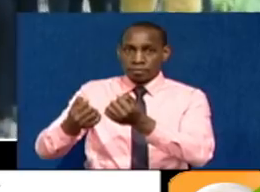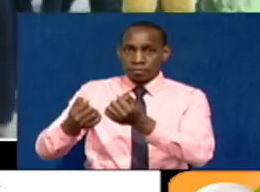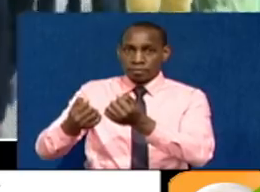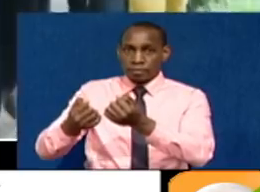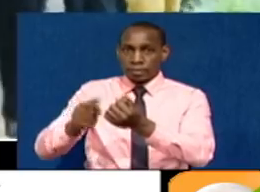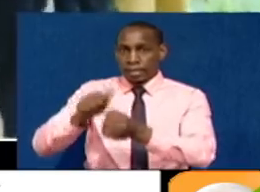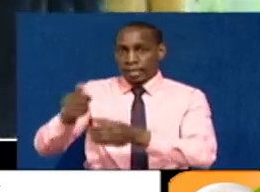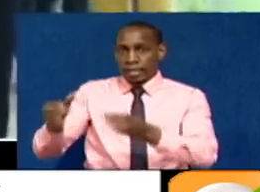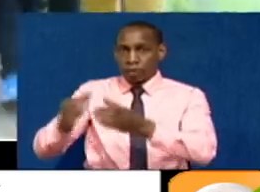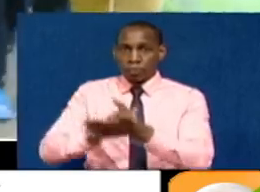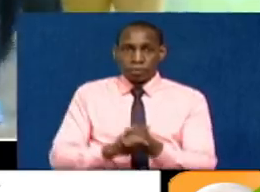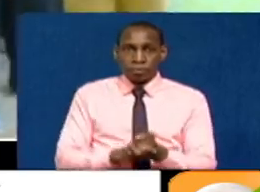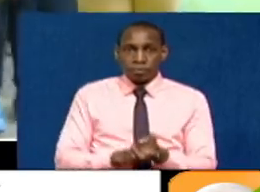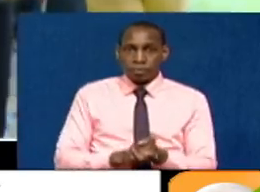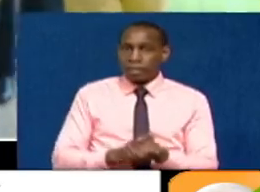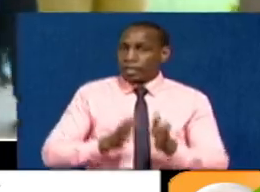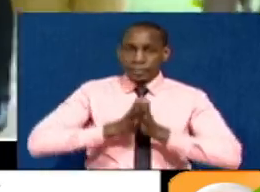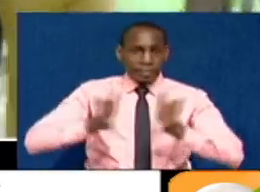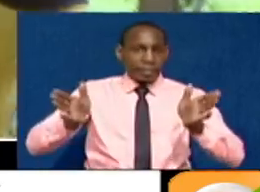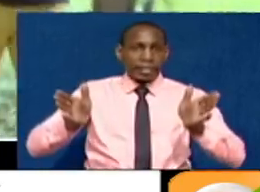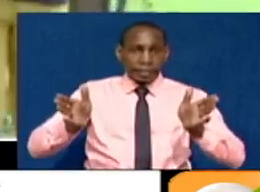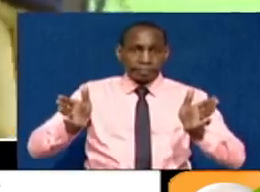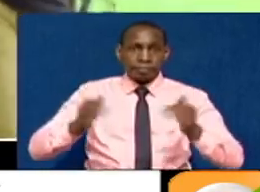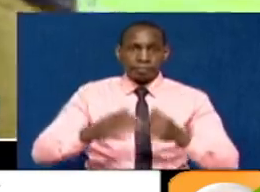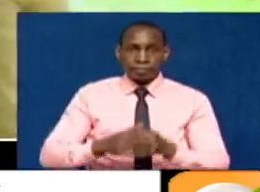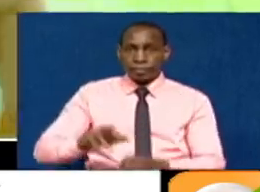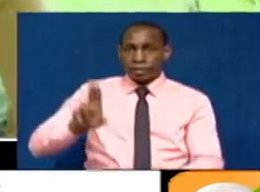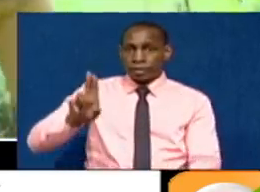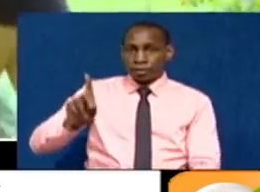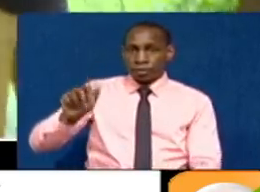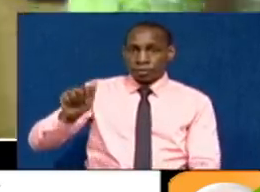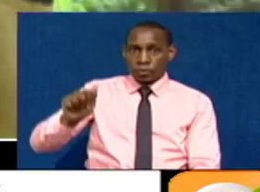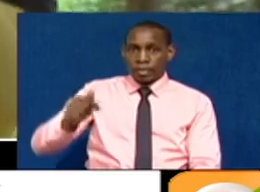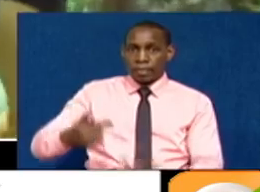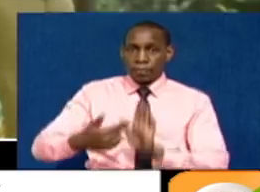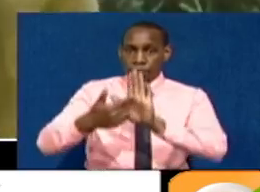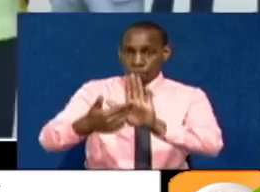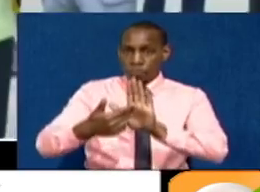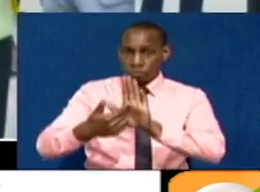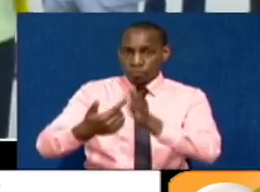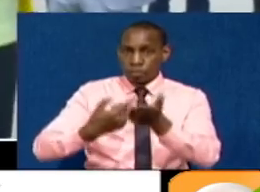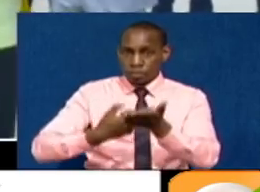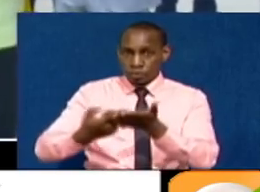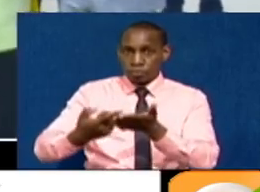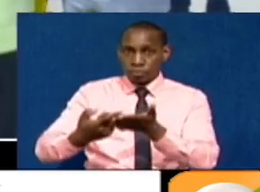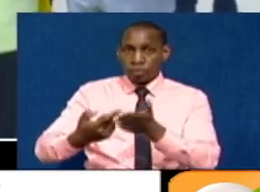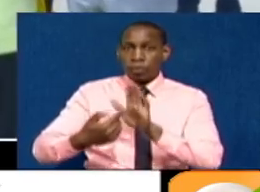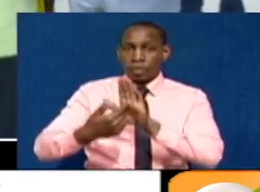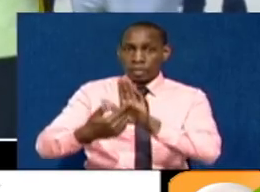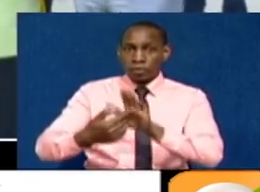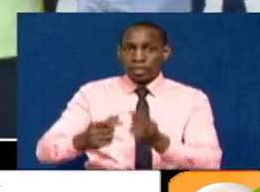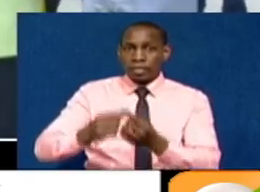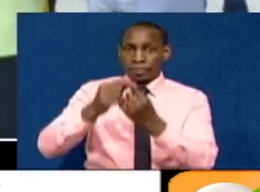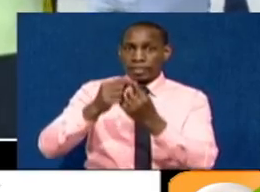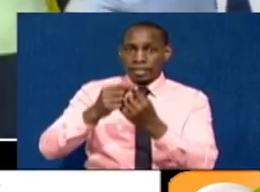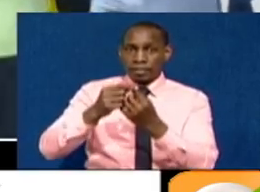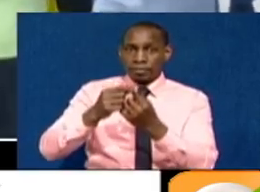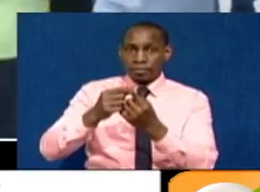yourselves. In a big way, the UDA made a point this week, especially in